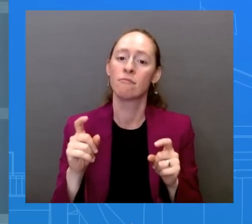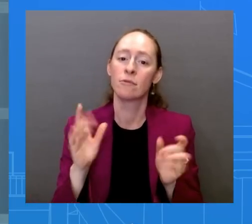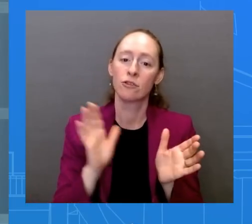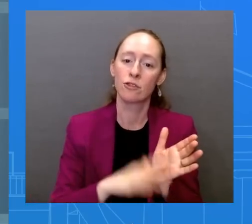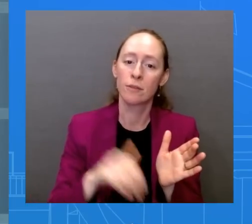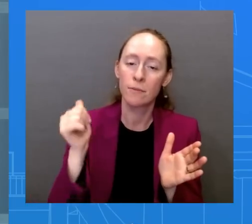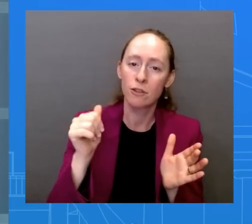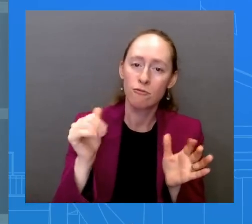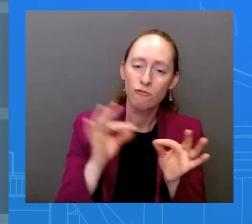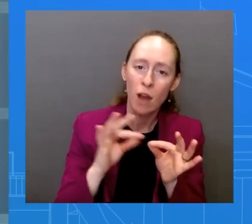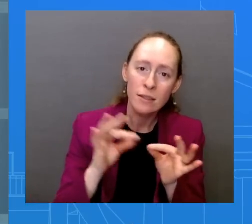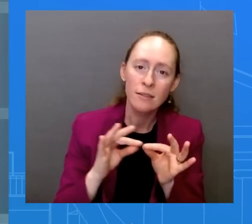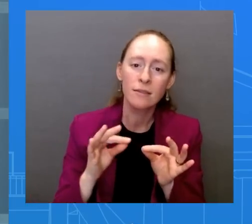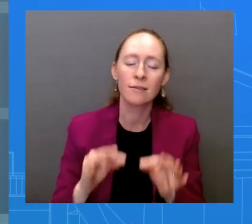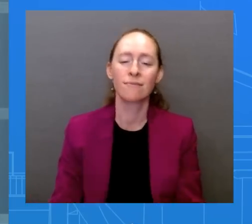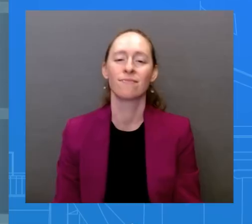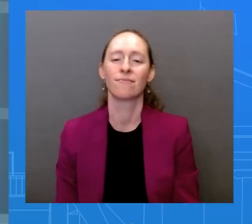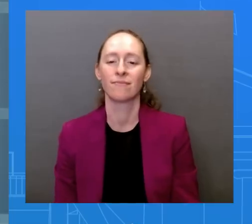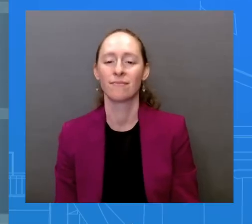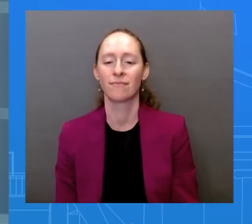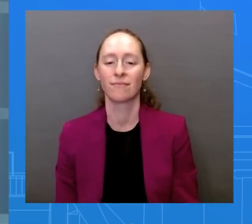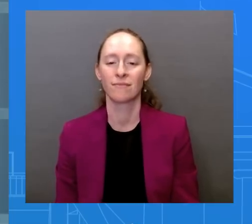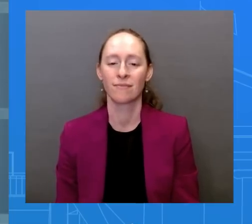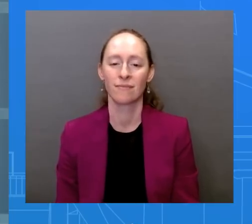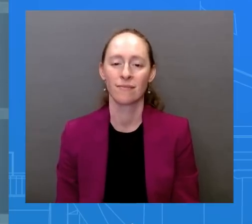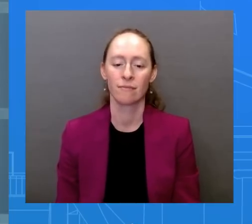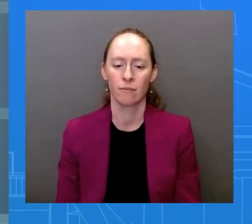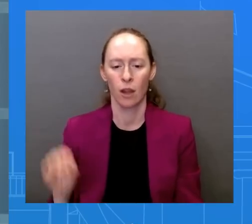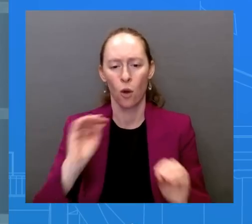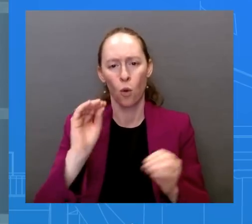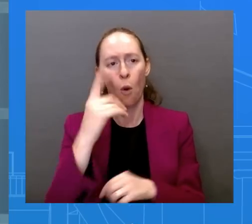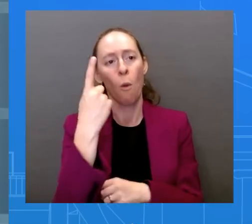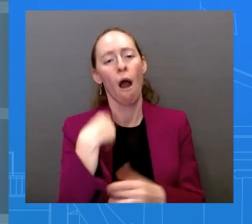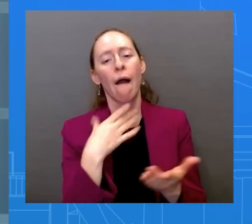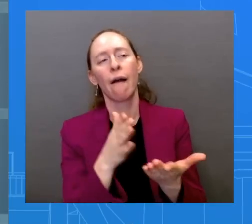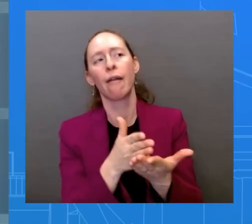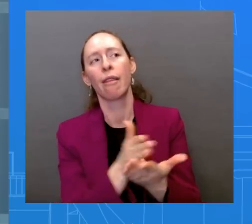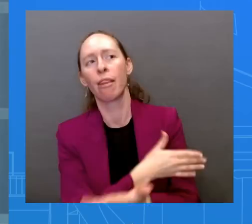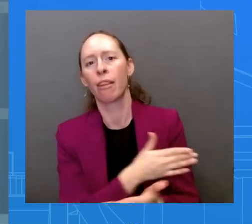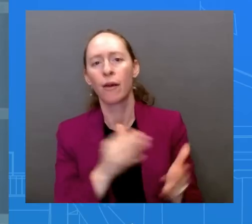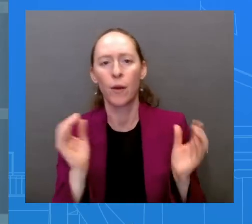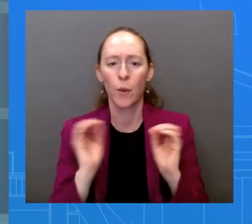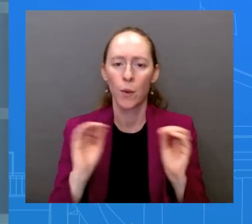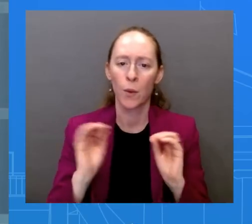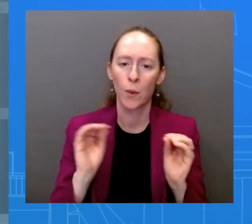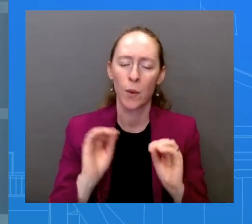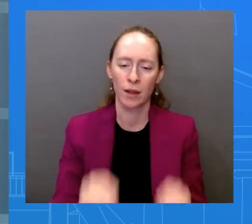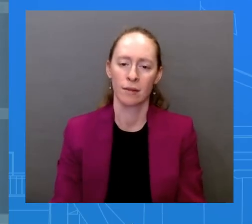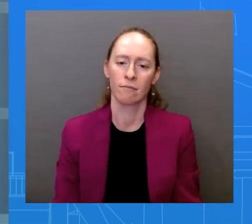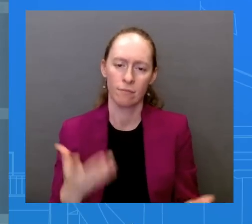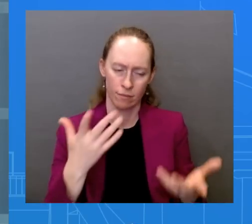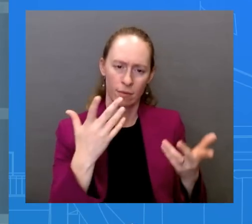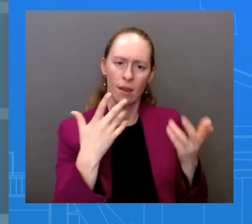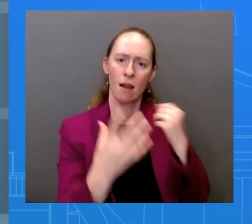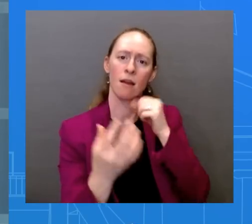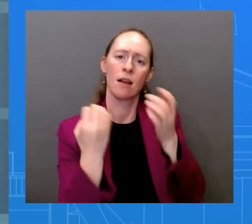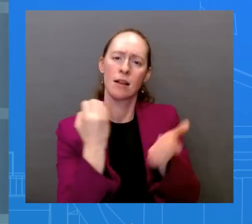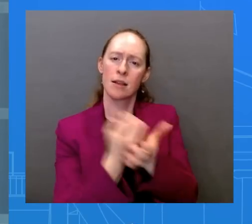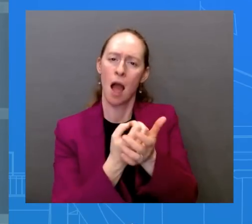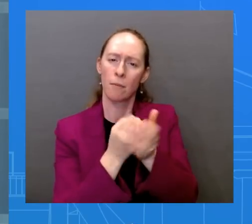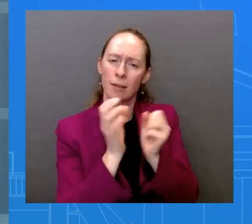agenda, making sure we don't leave anybody behind, build an economy from the bottom up, middle out, and that's going to be the president's focus.